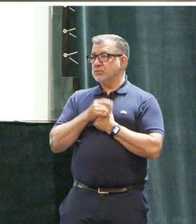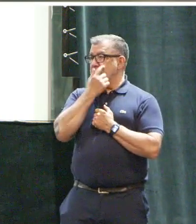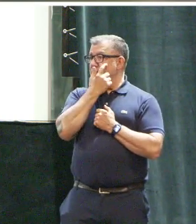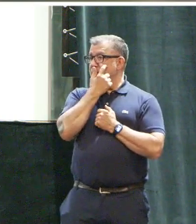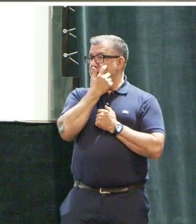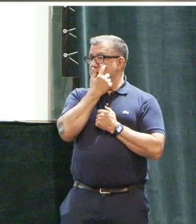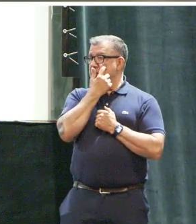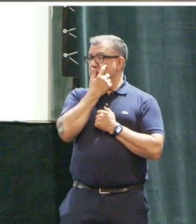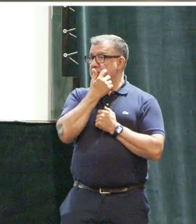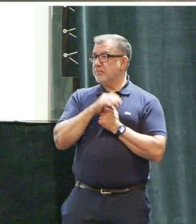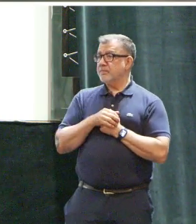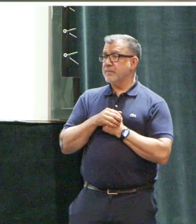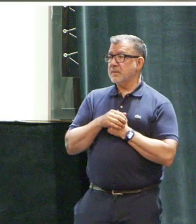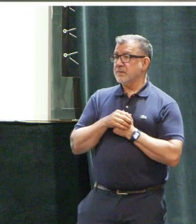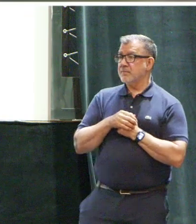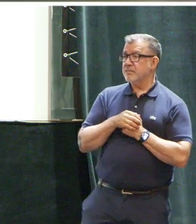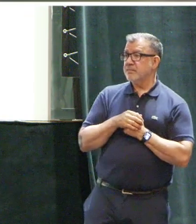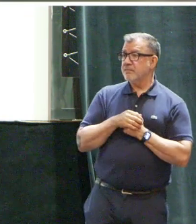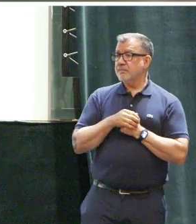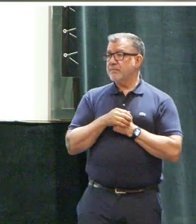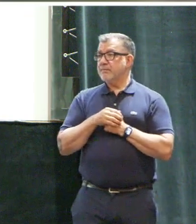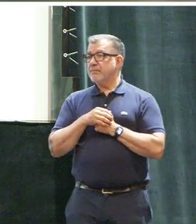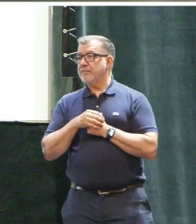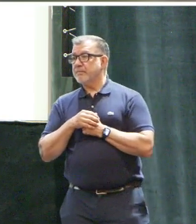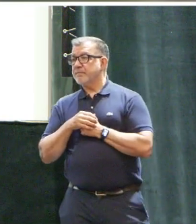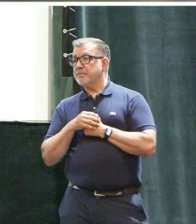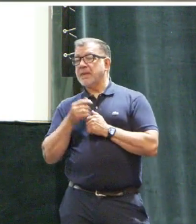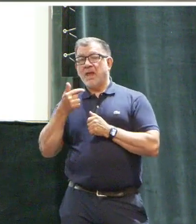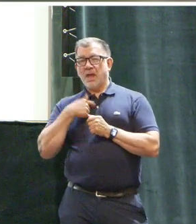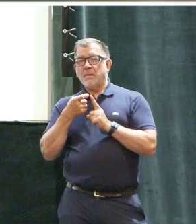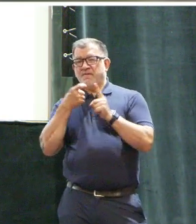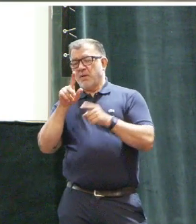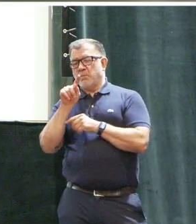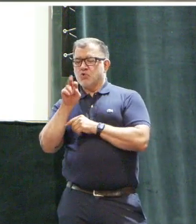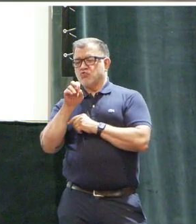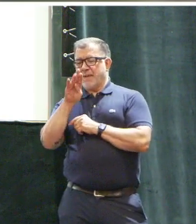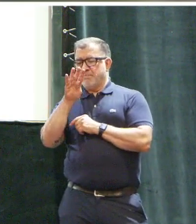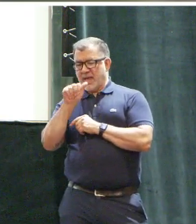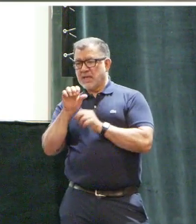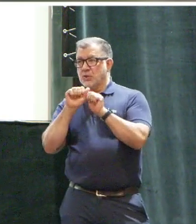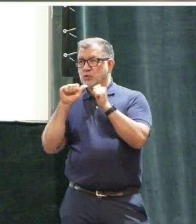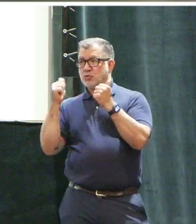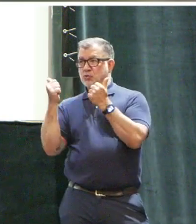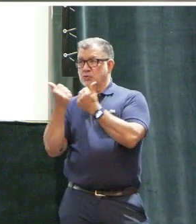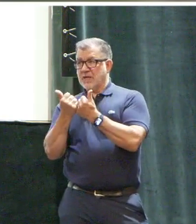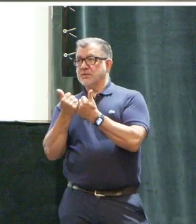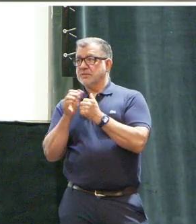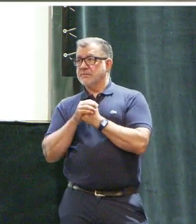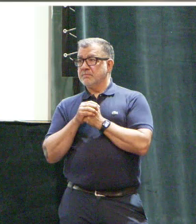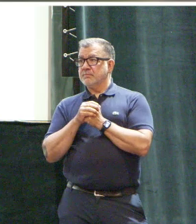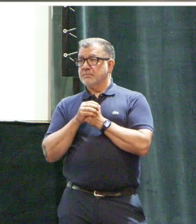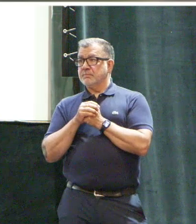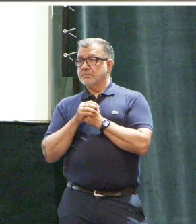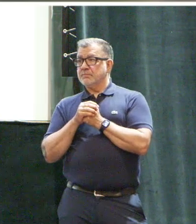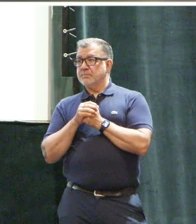Hi, Bennett Grill here. I'm here on behalf of the Tribeca North Neighborhood Association, which is a group of 400 residents in